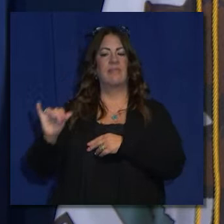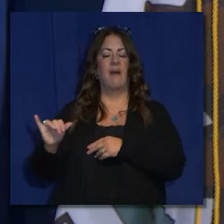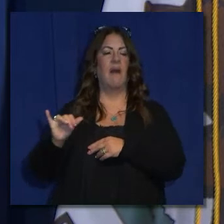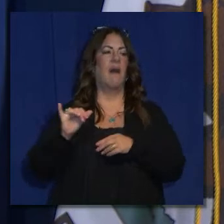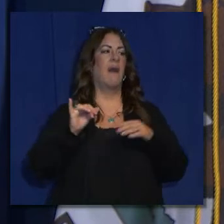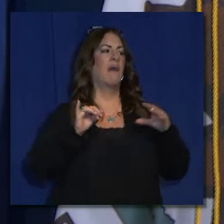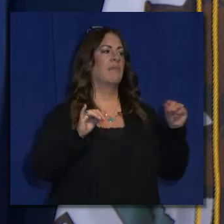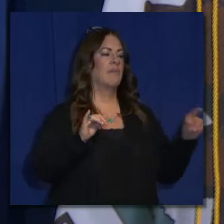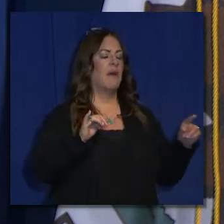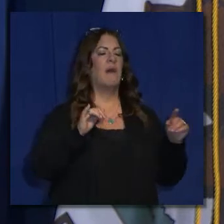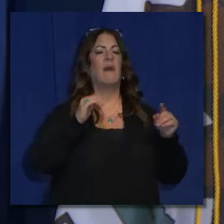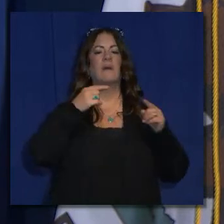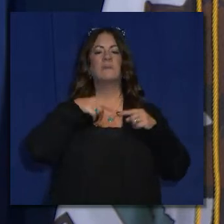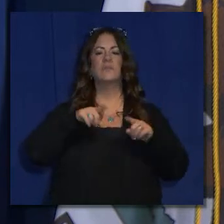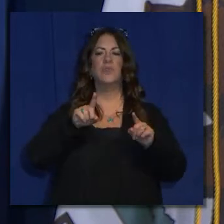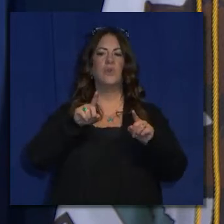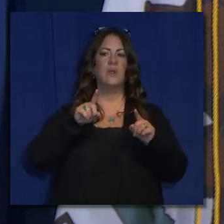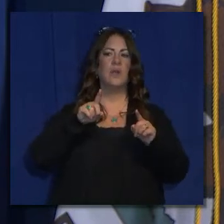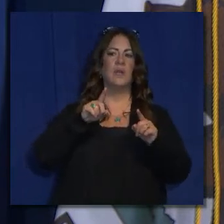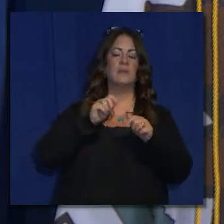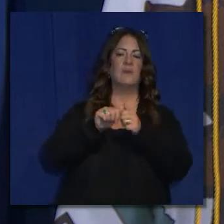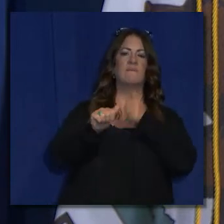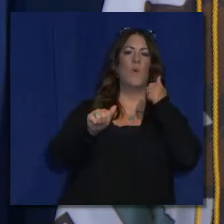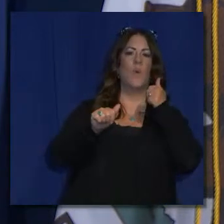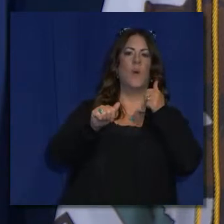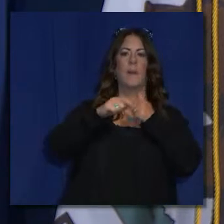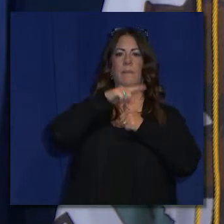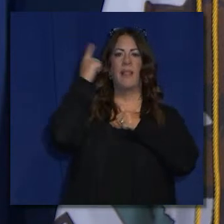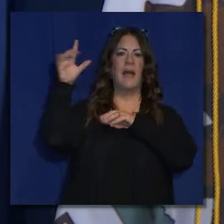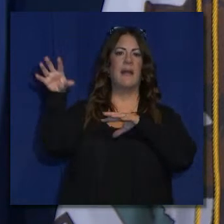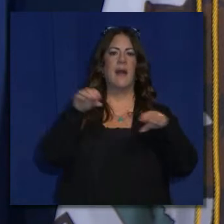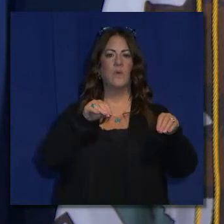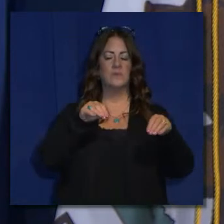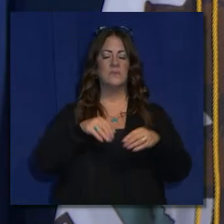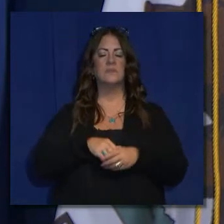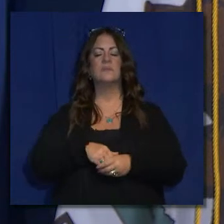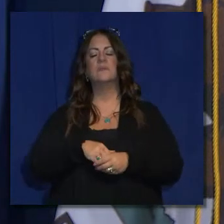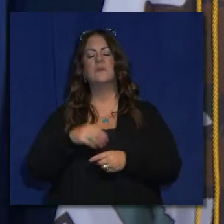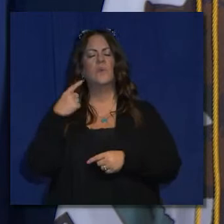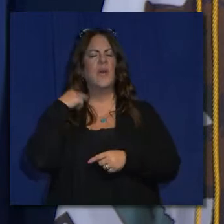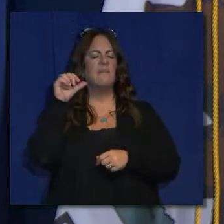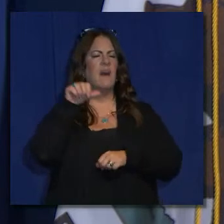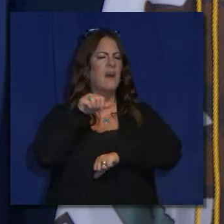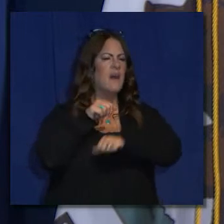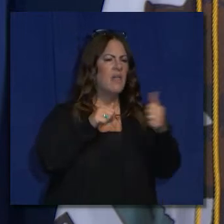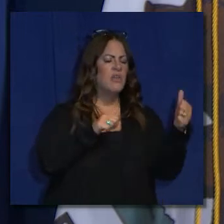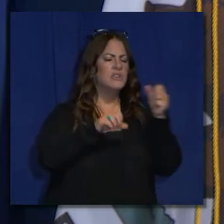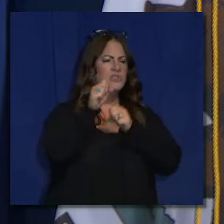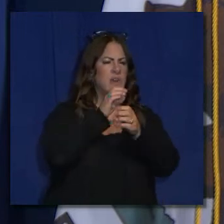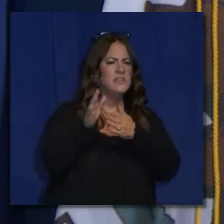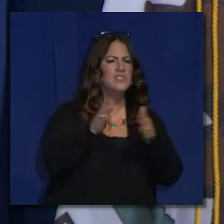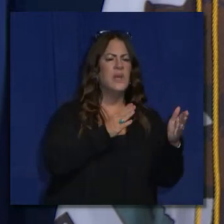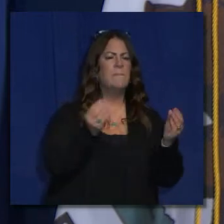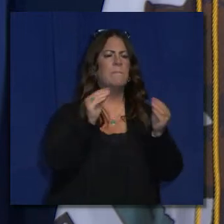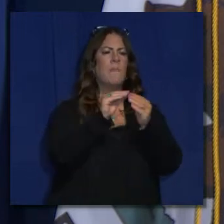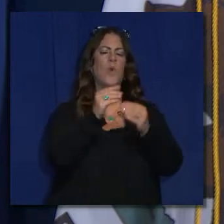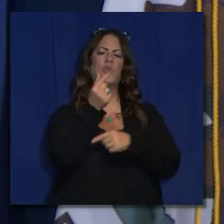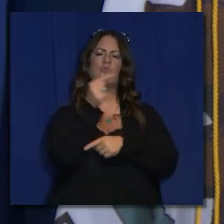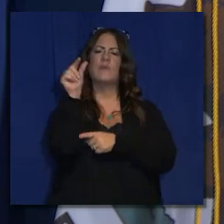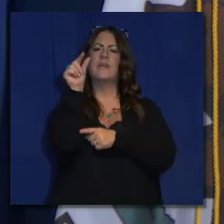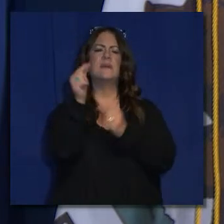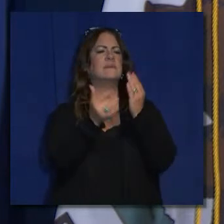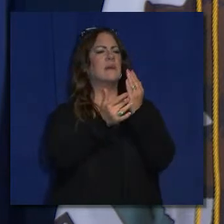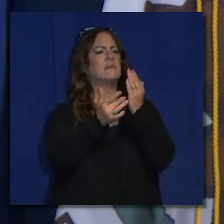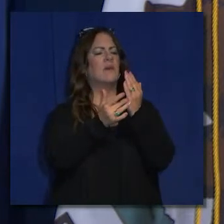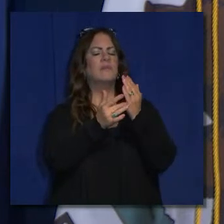of course, we have other multiple strategies around deploying more quickly green technology